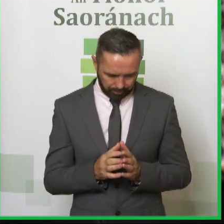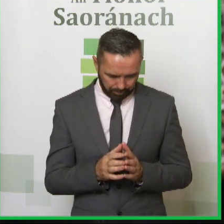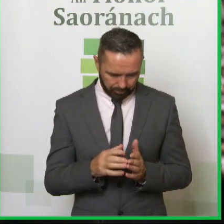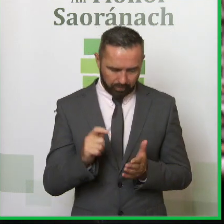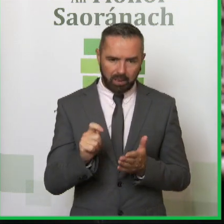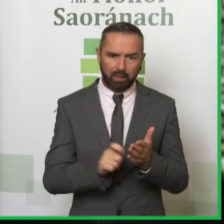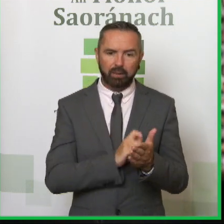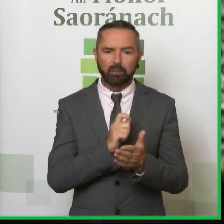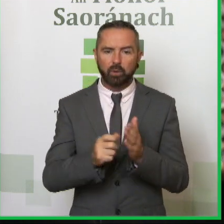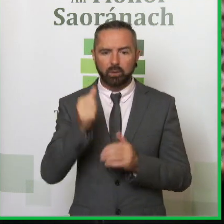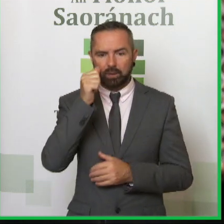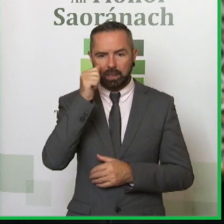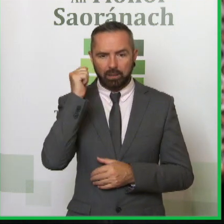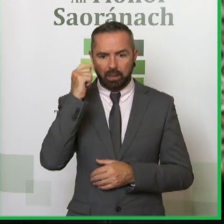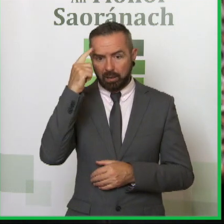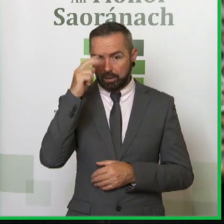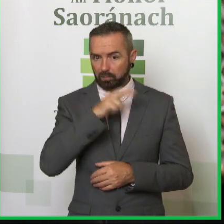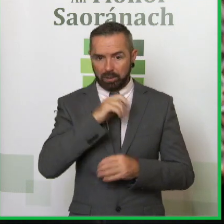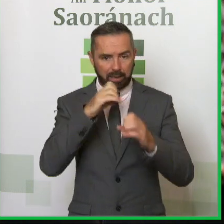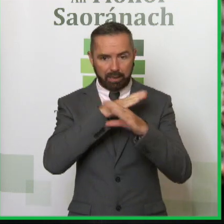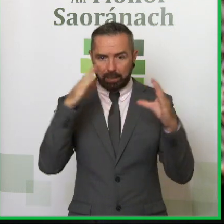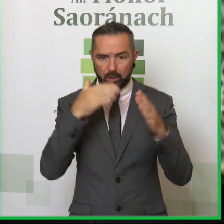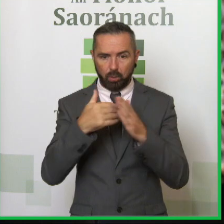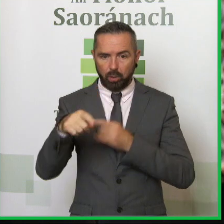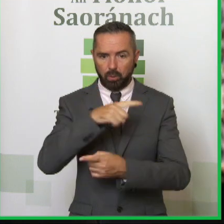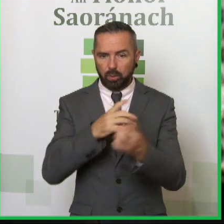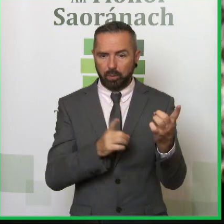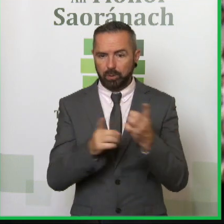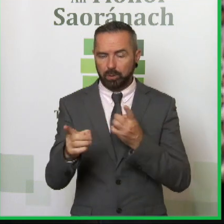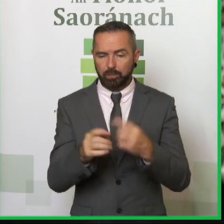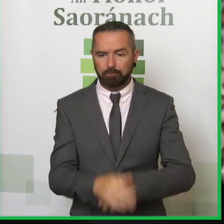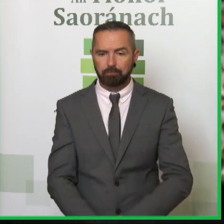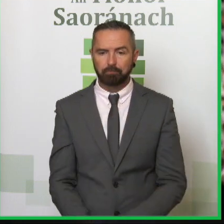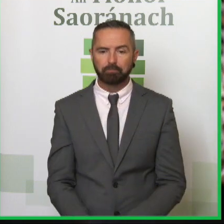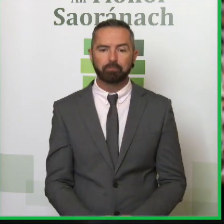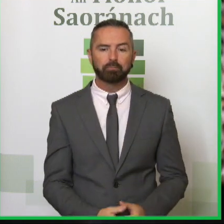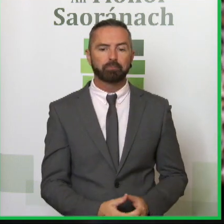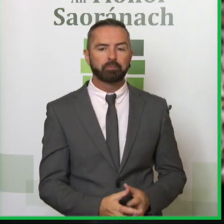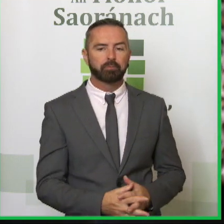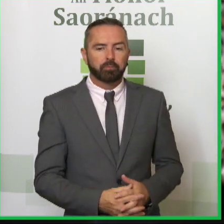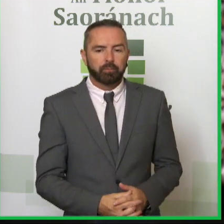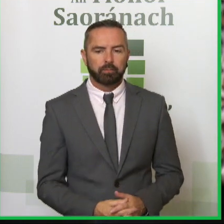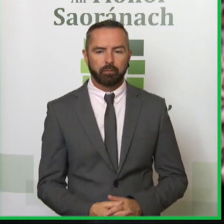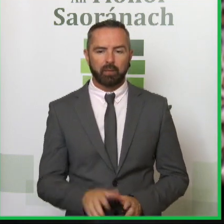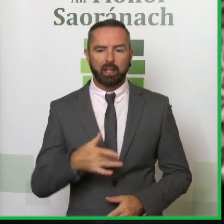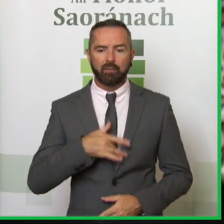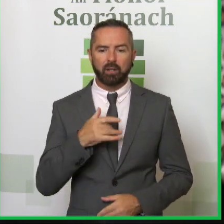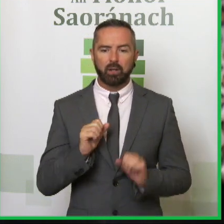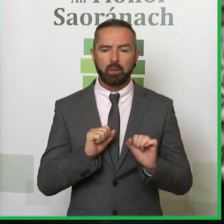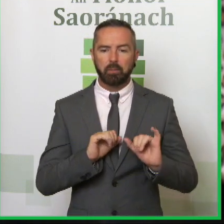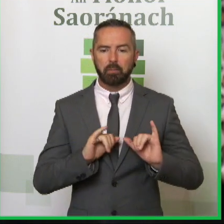voting and so on yesterday, I think it was very clear what we were doing. And I feel that maybe the